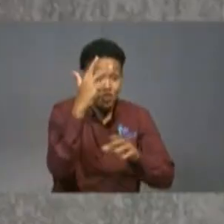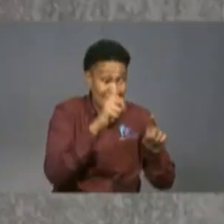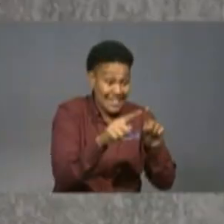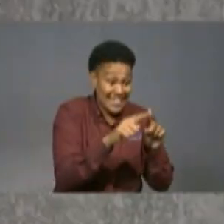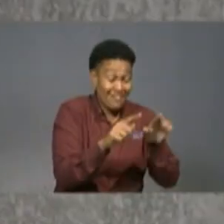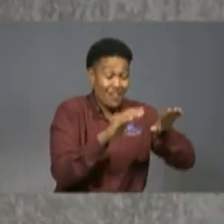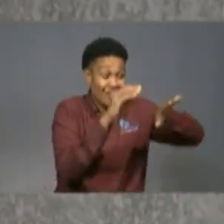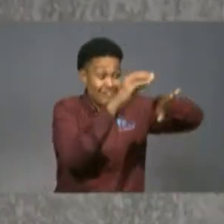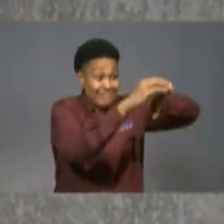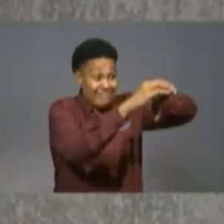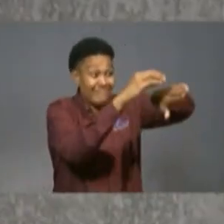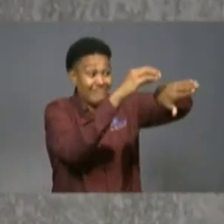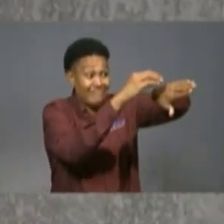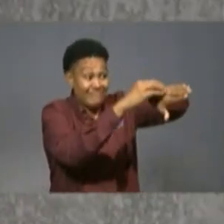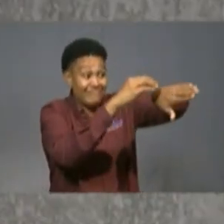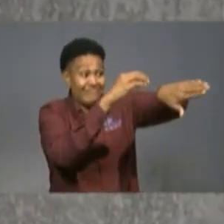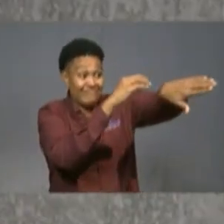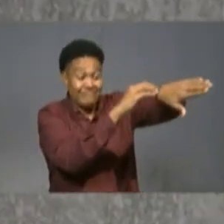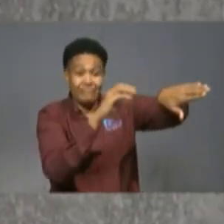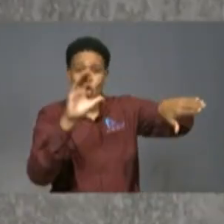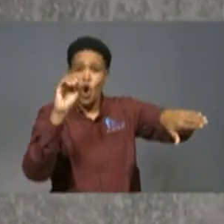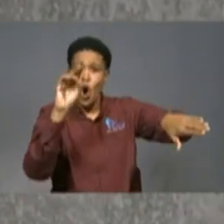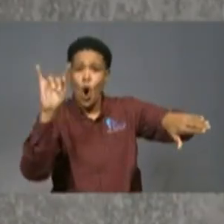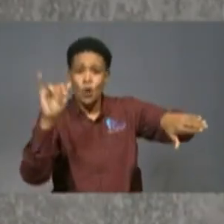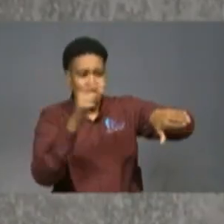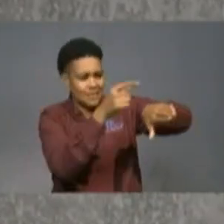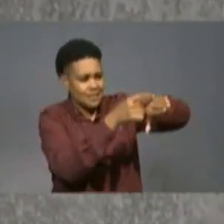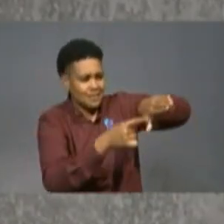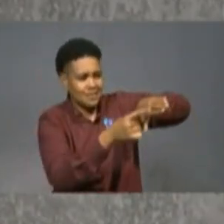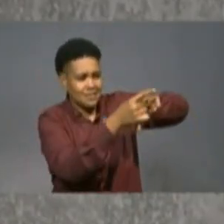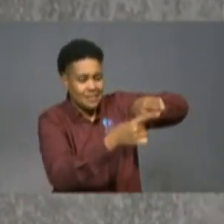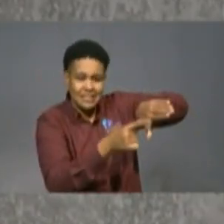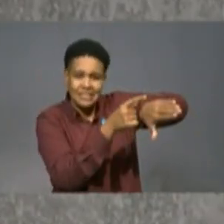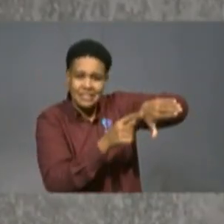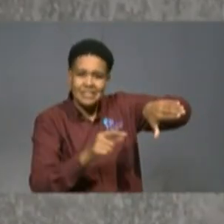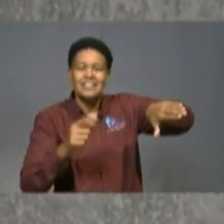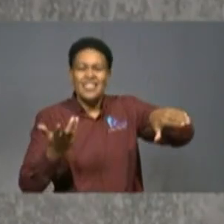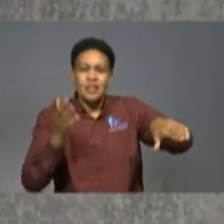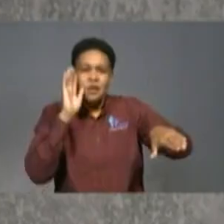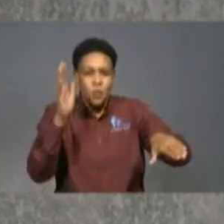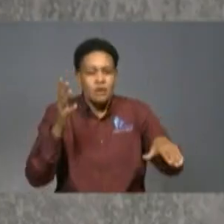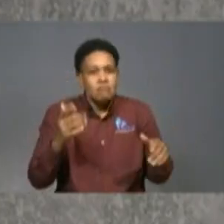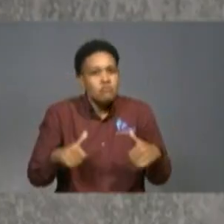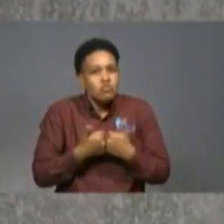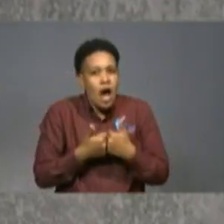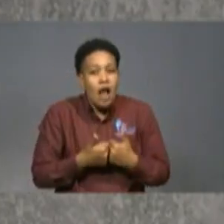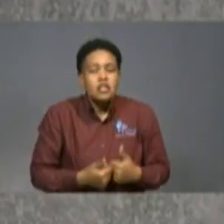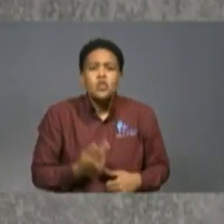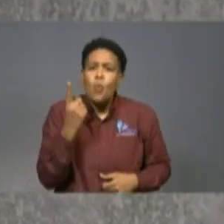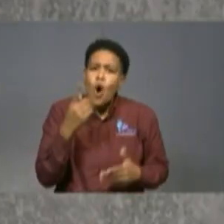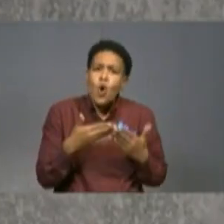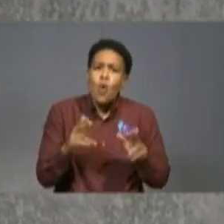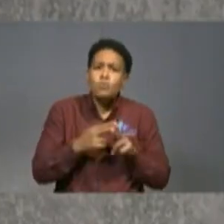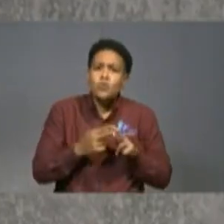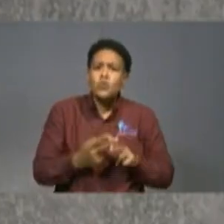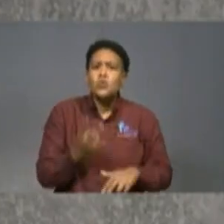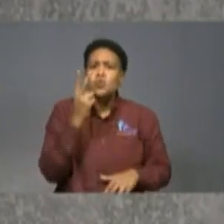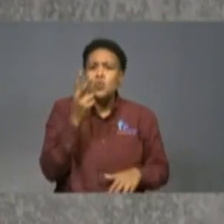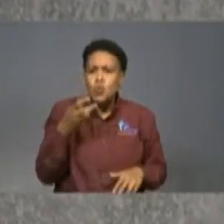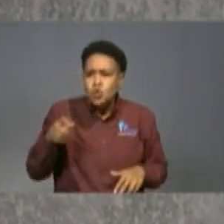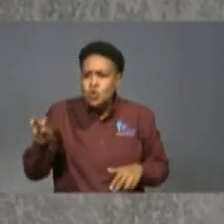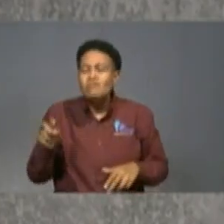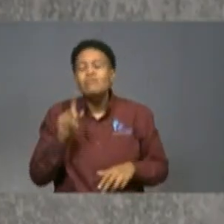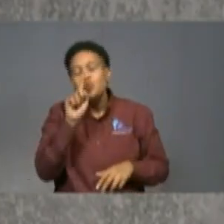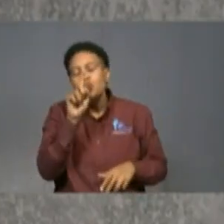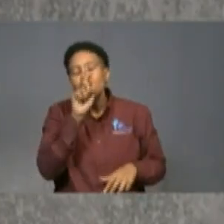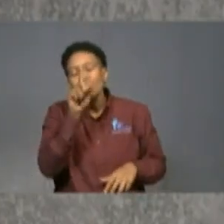across Jamaica has been challenging, but we've achieved it. 1 will be open soon. 2 are being transferred. They're in different, rather, 1